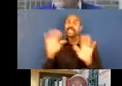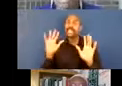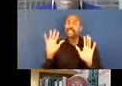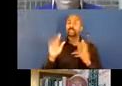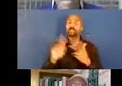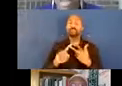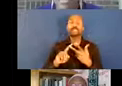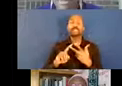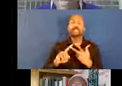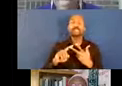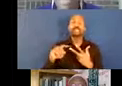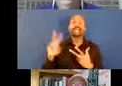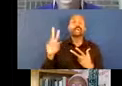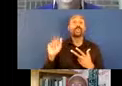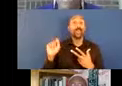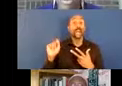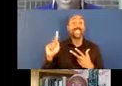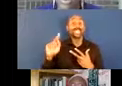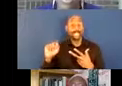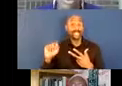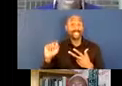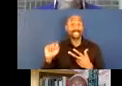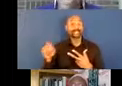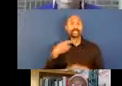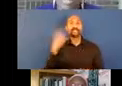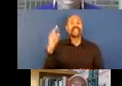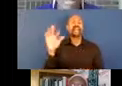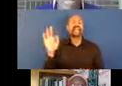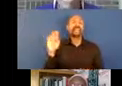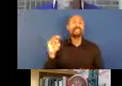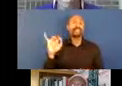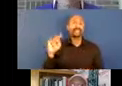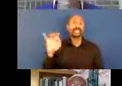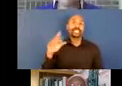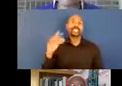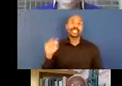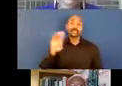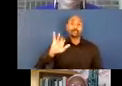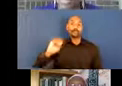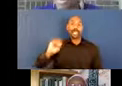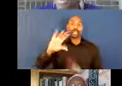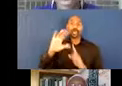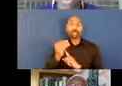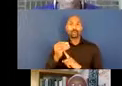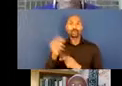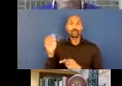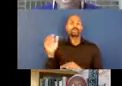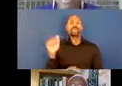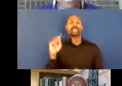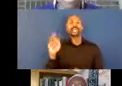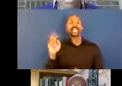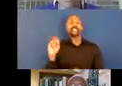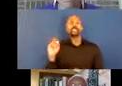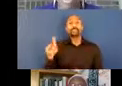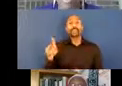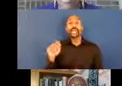Watkins, a Black feminist and biocultural anthropologist, has inspired me to defy disciplinary boundaries from the moment I